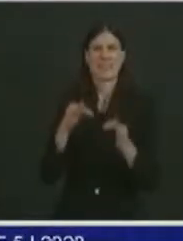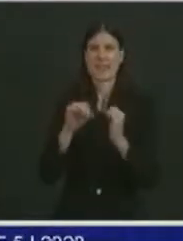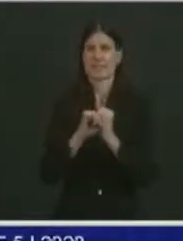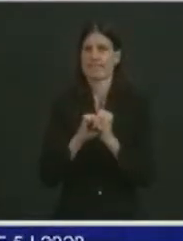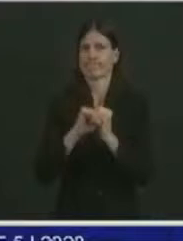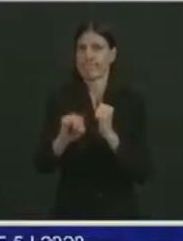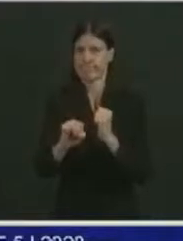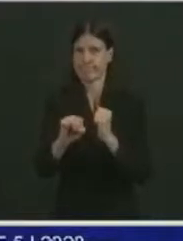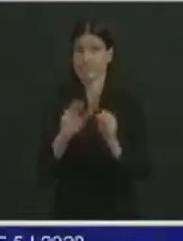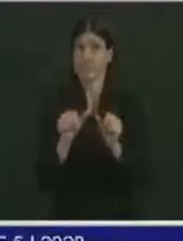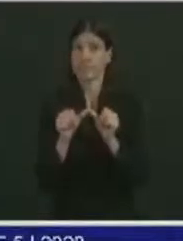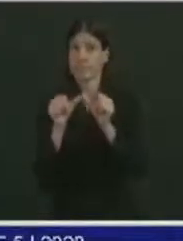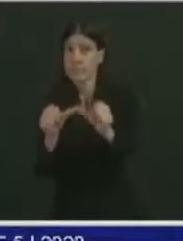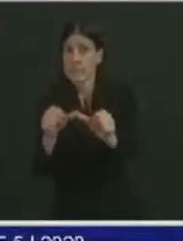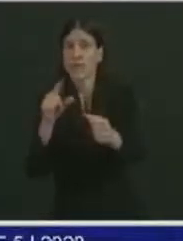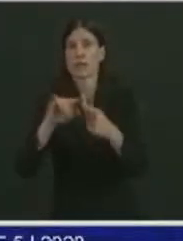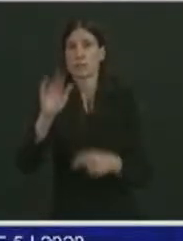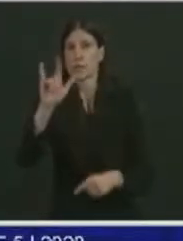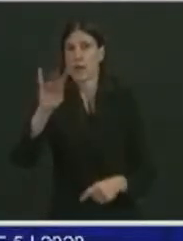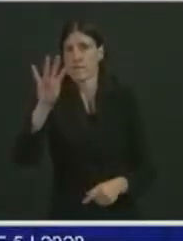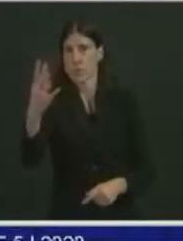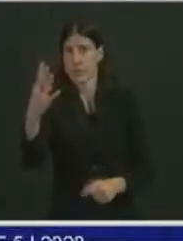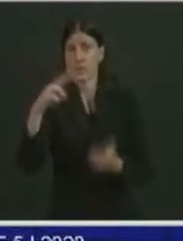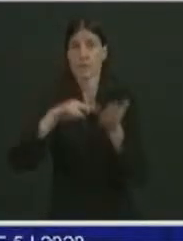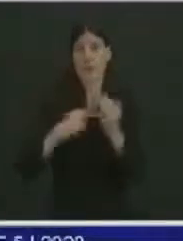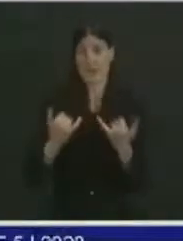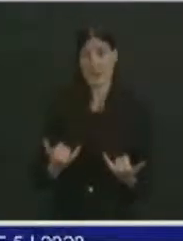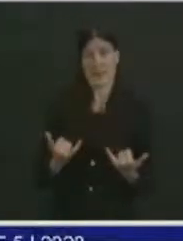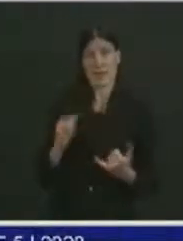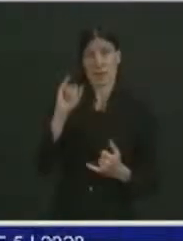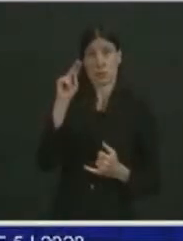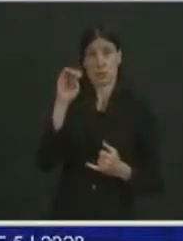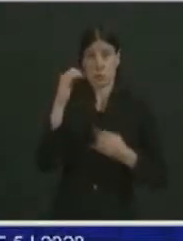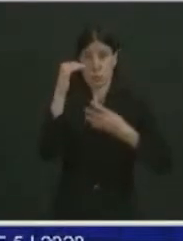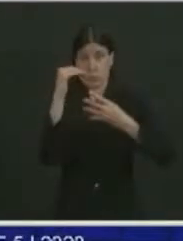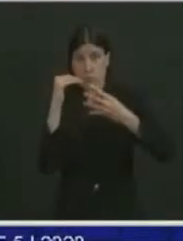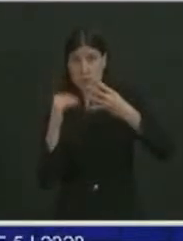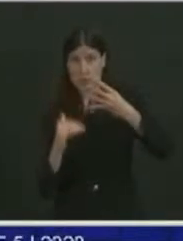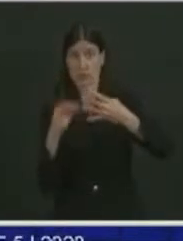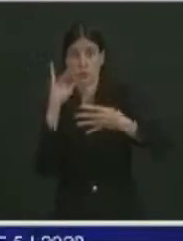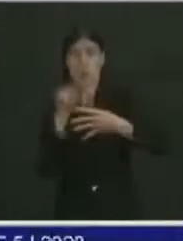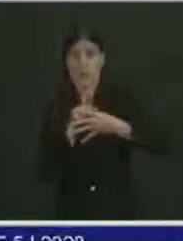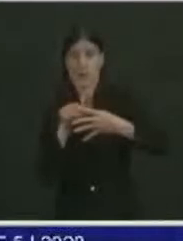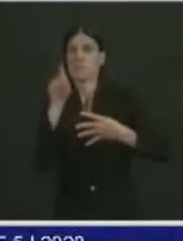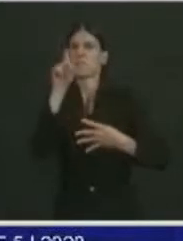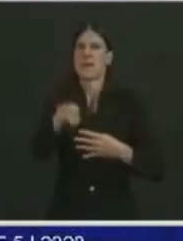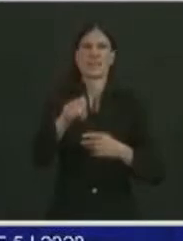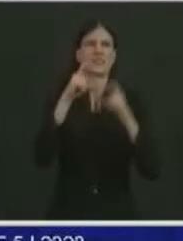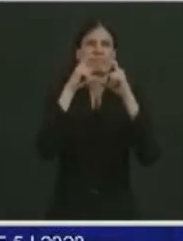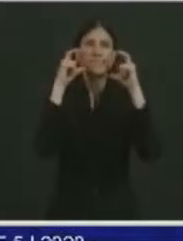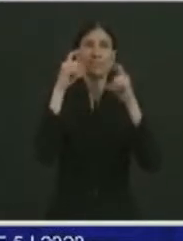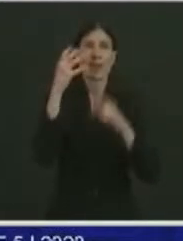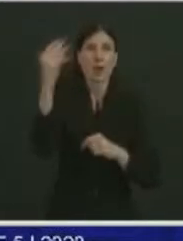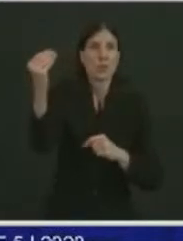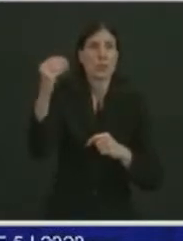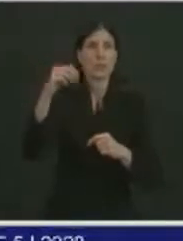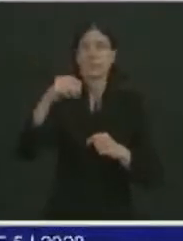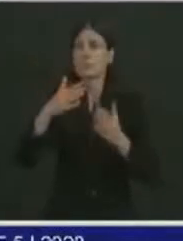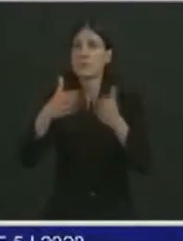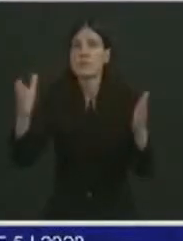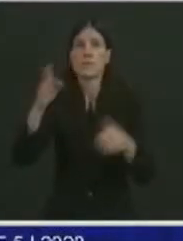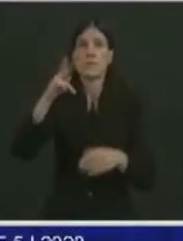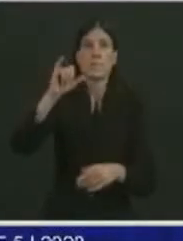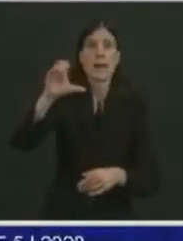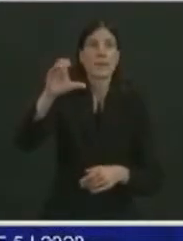until the 4th of July. So I am asking everyone, please, if you are in a public place, inside